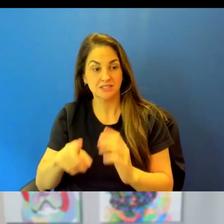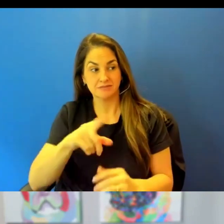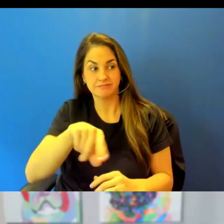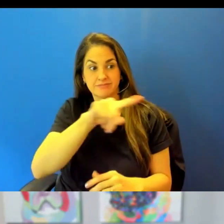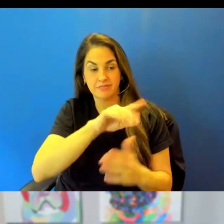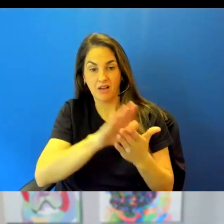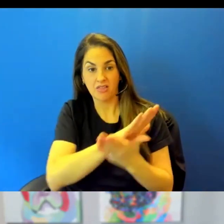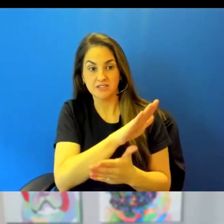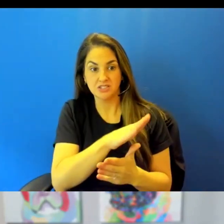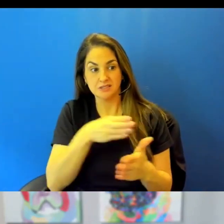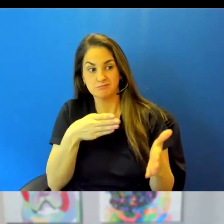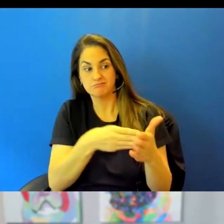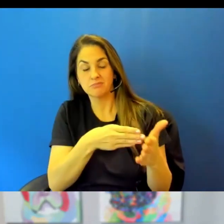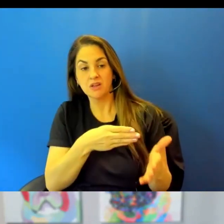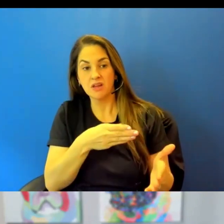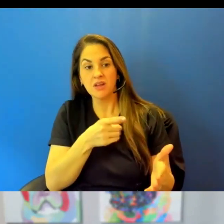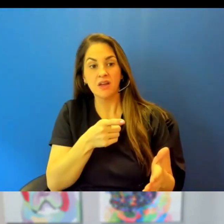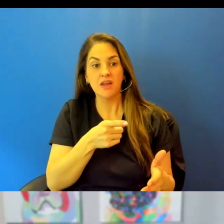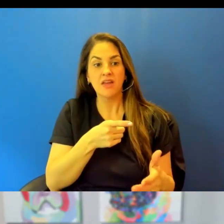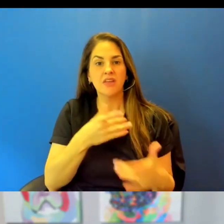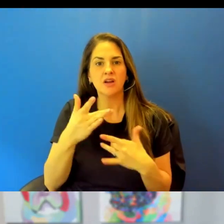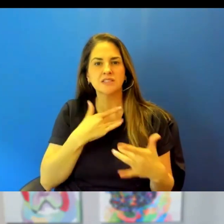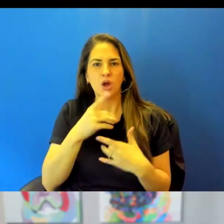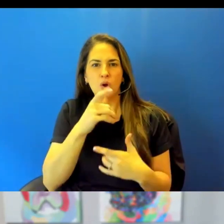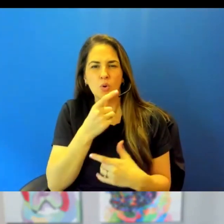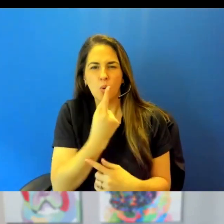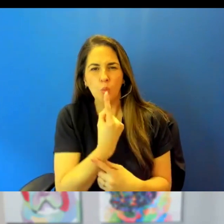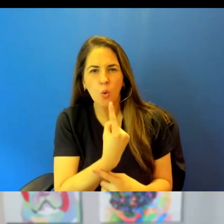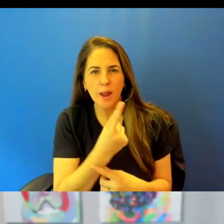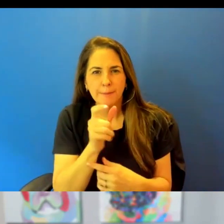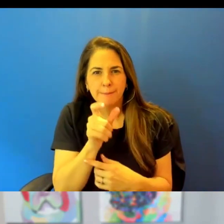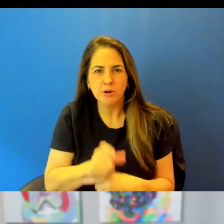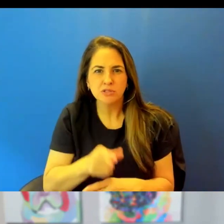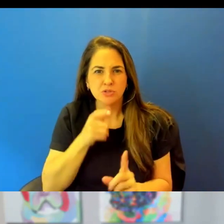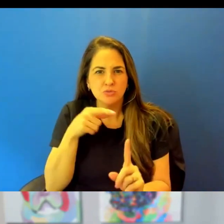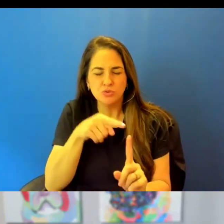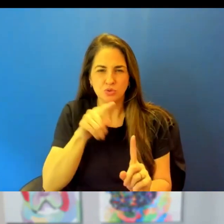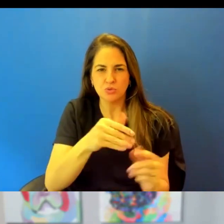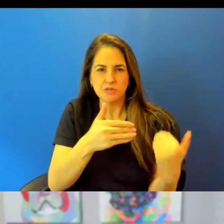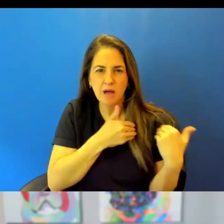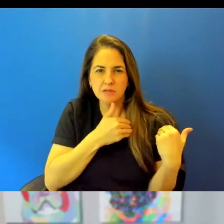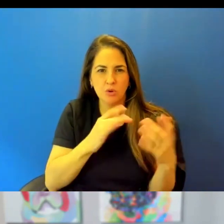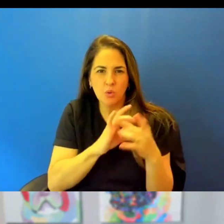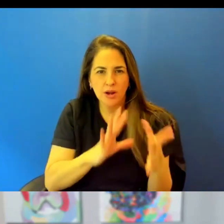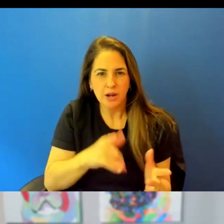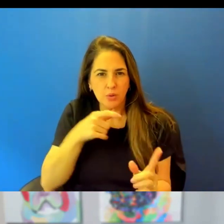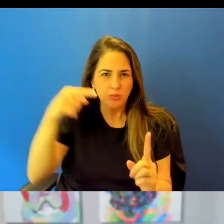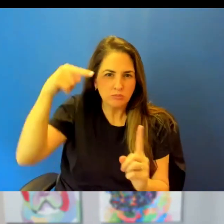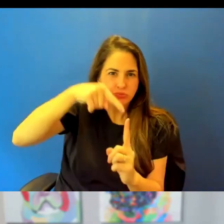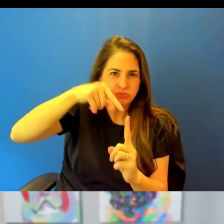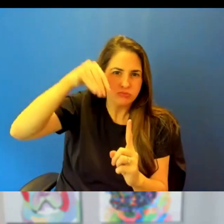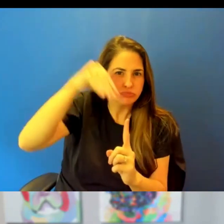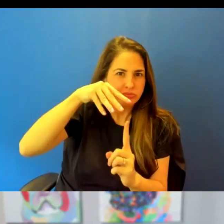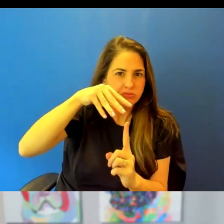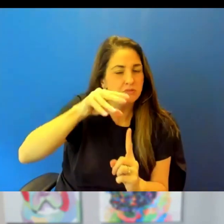they're not concerned on, well, who was the one individual you named as your coordinator, or what was